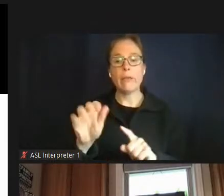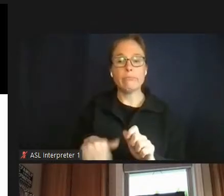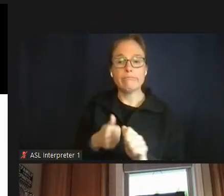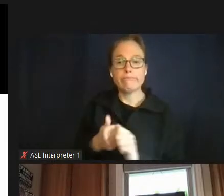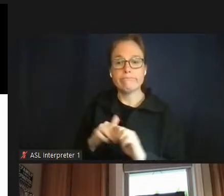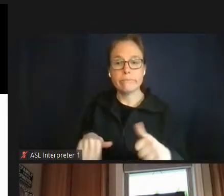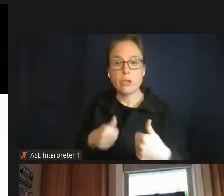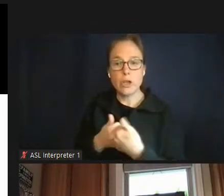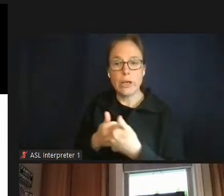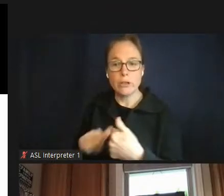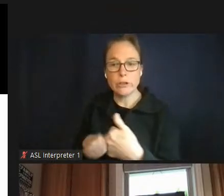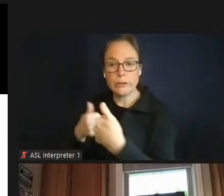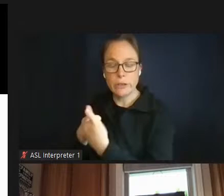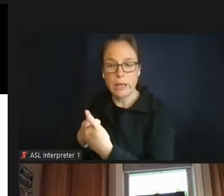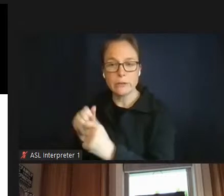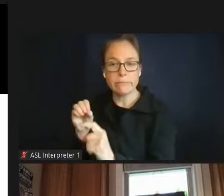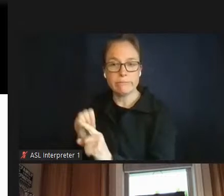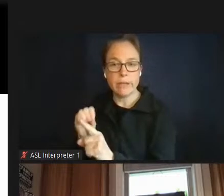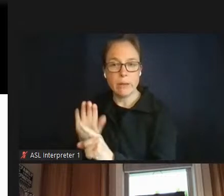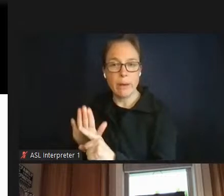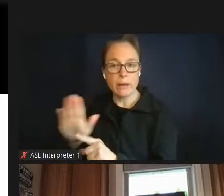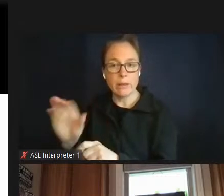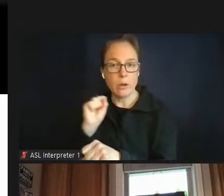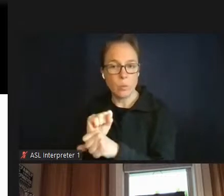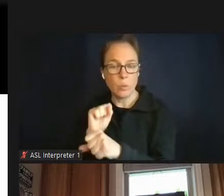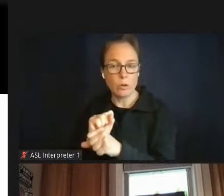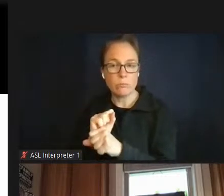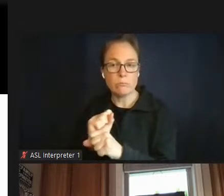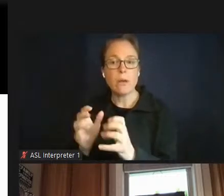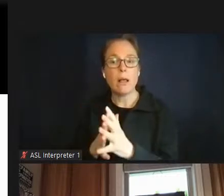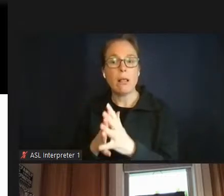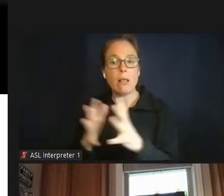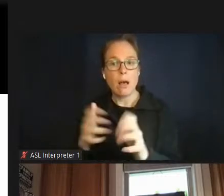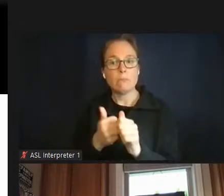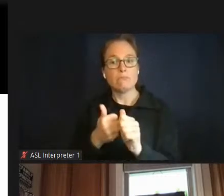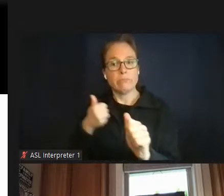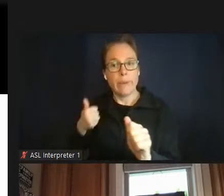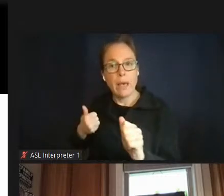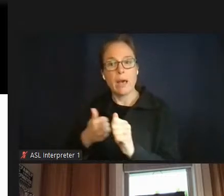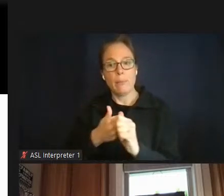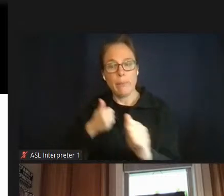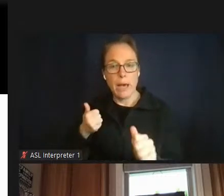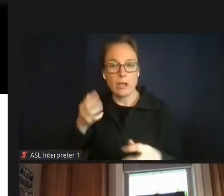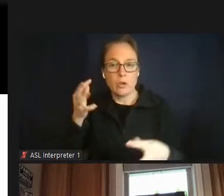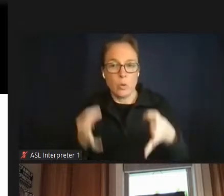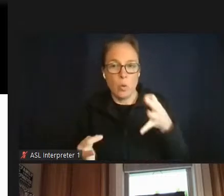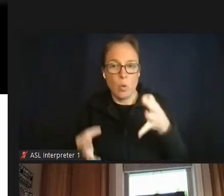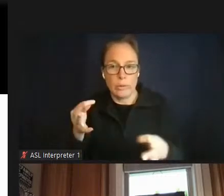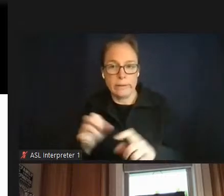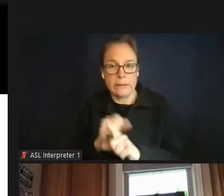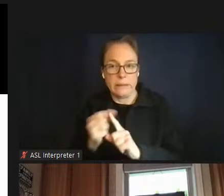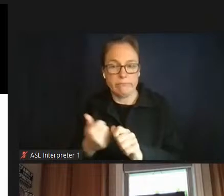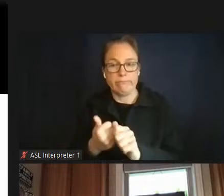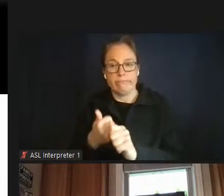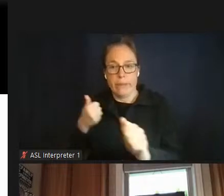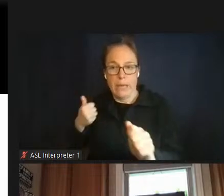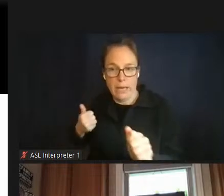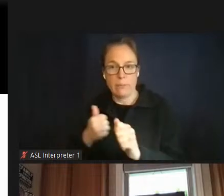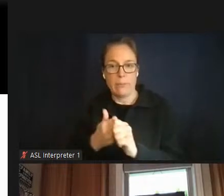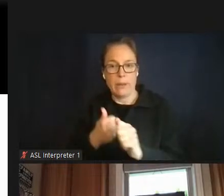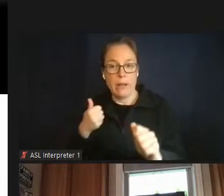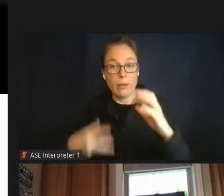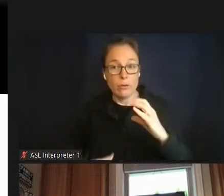workload. There is a significant backlog of criminal cases progressing through the system, and while the total case numbers